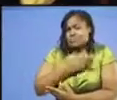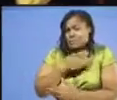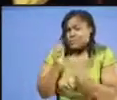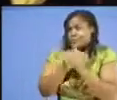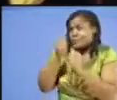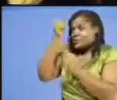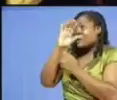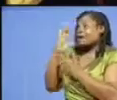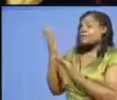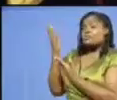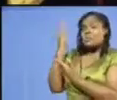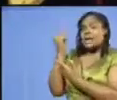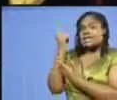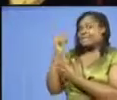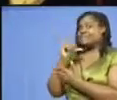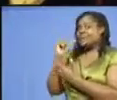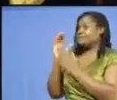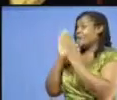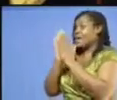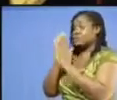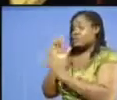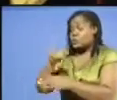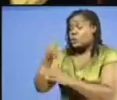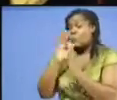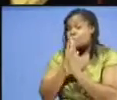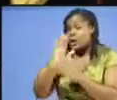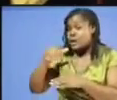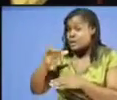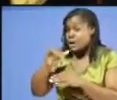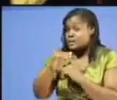because he didn't answer your prayer the time you prayed.